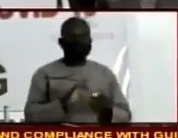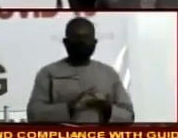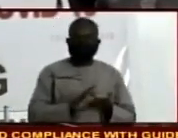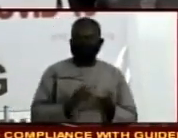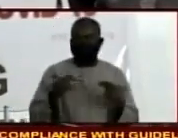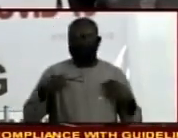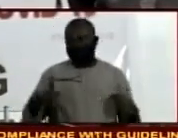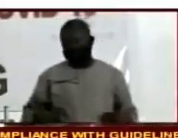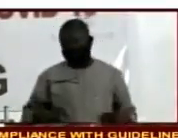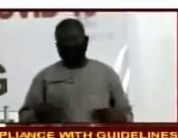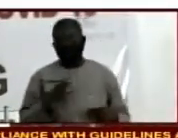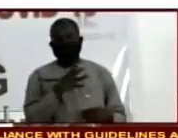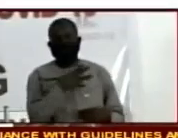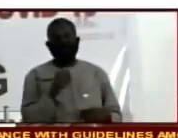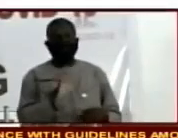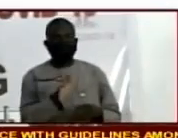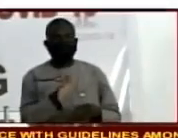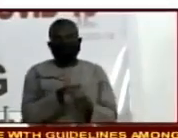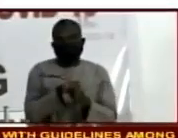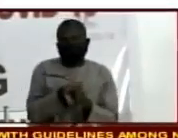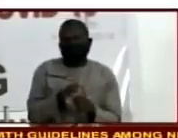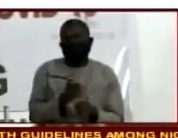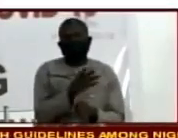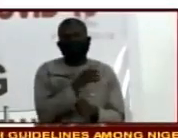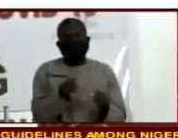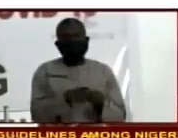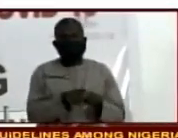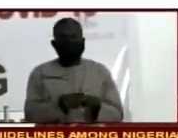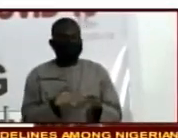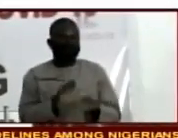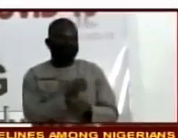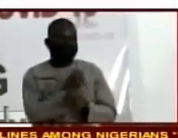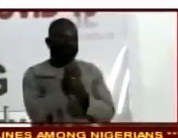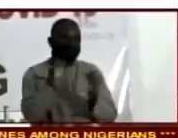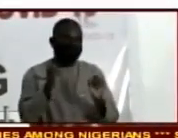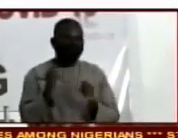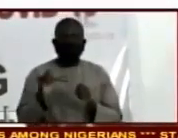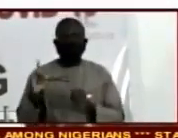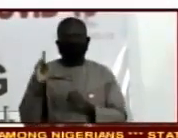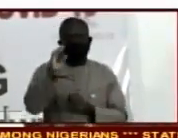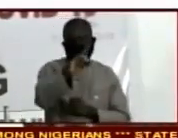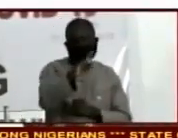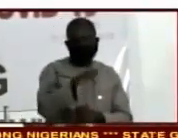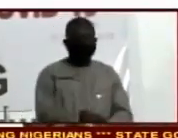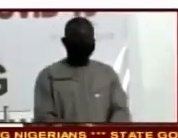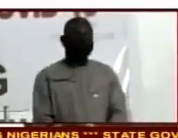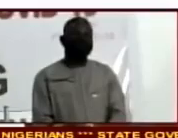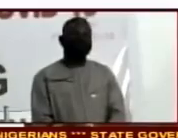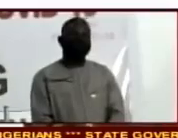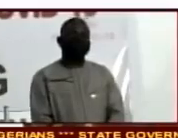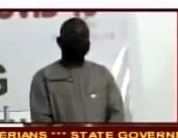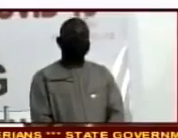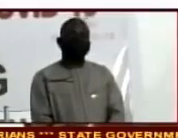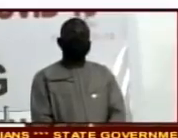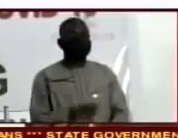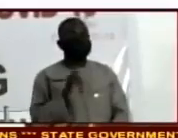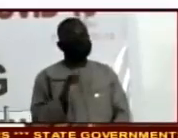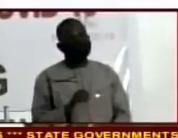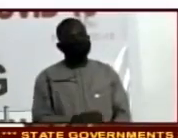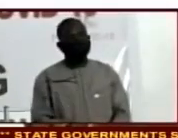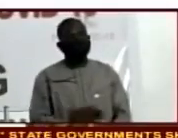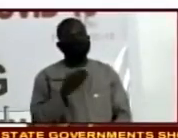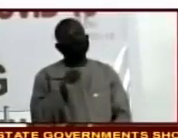in terms of their proficiency to be able to conduct a very safe flight. So there are also other